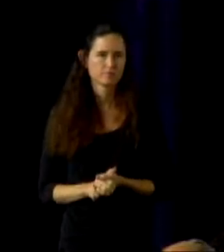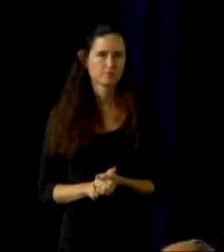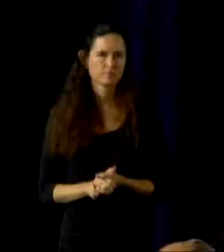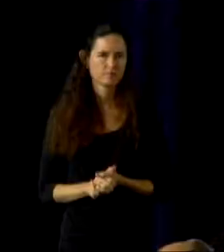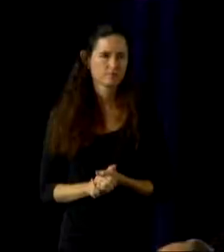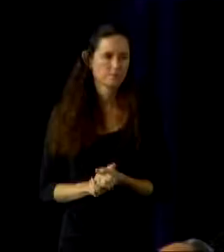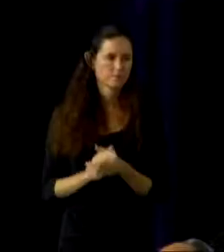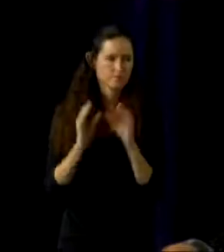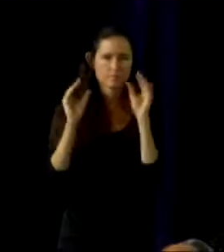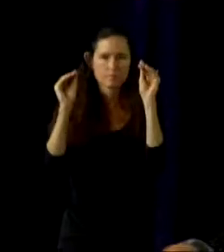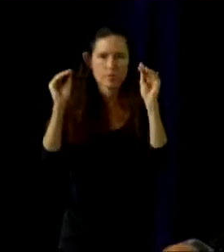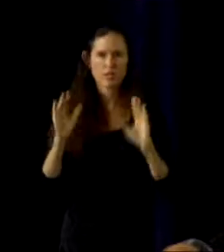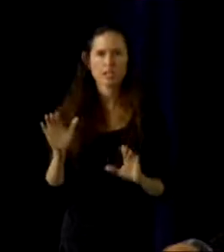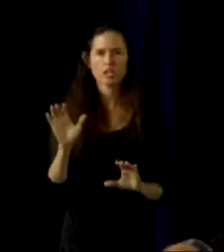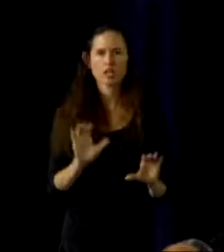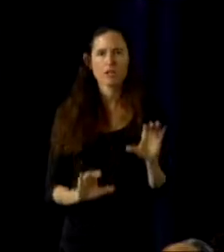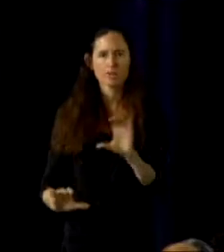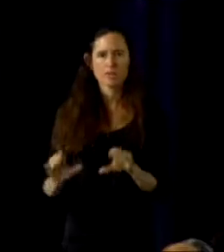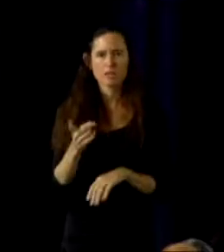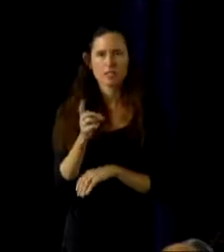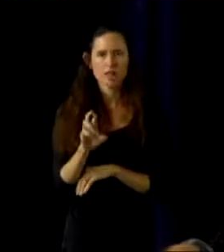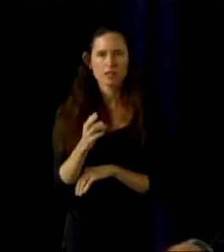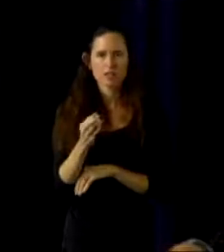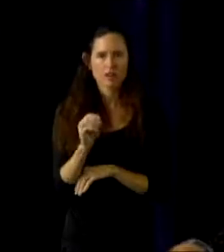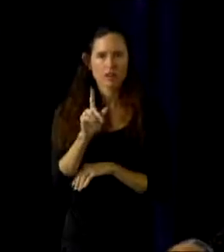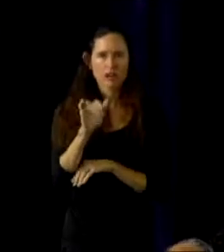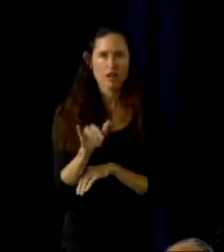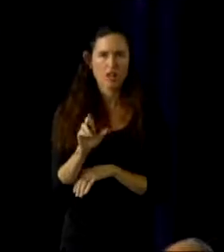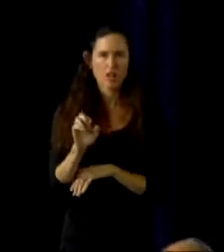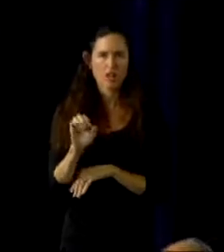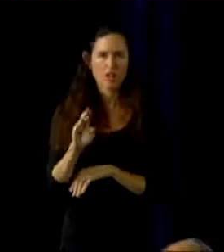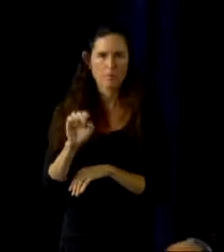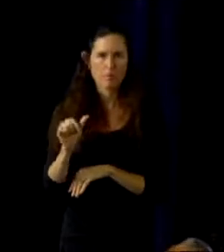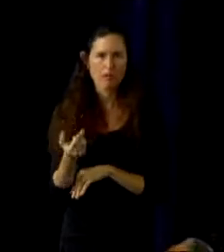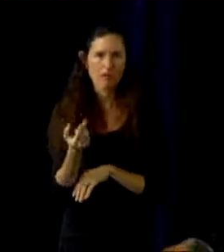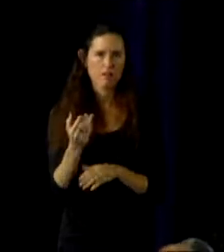And Professor of Chemistry, Dr. Holly Griva.